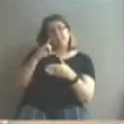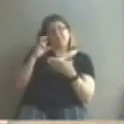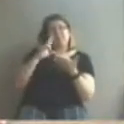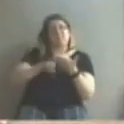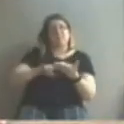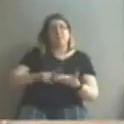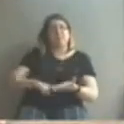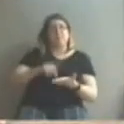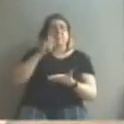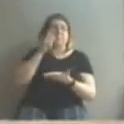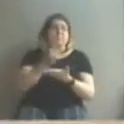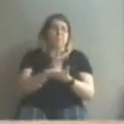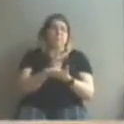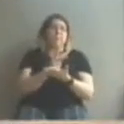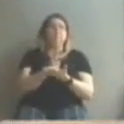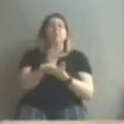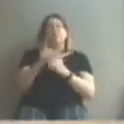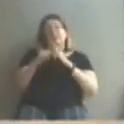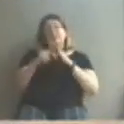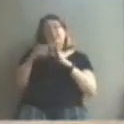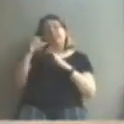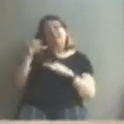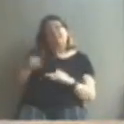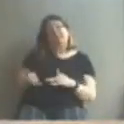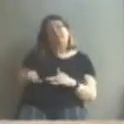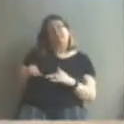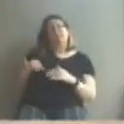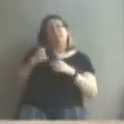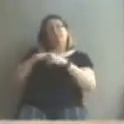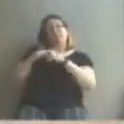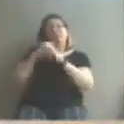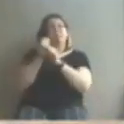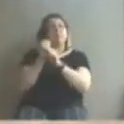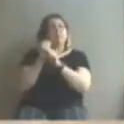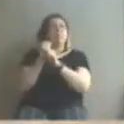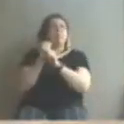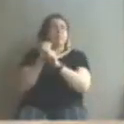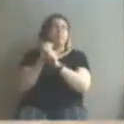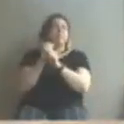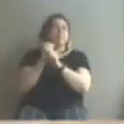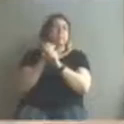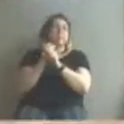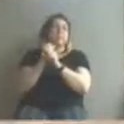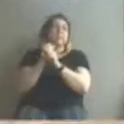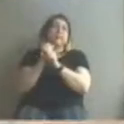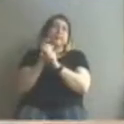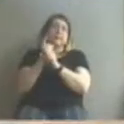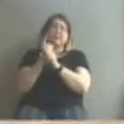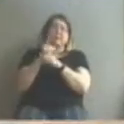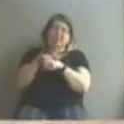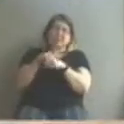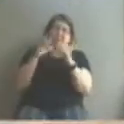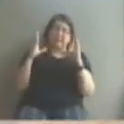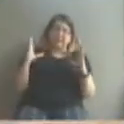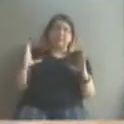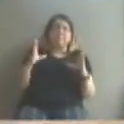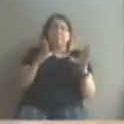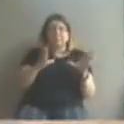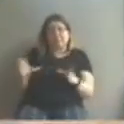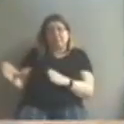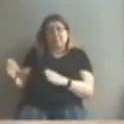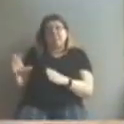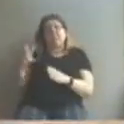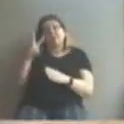that was approved. And so implementing that has, you know, created, it had a number, it had a time frame, and it had a plan attached to